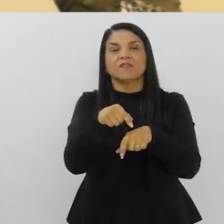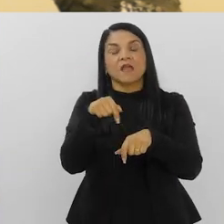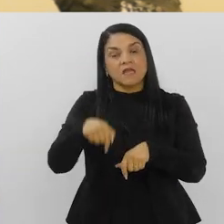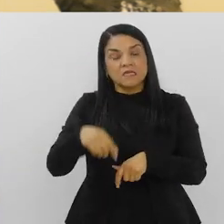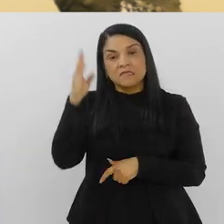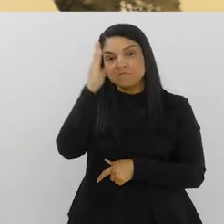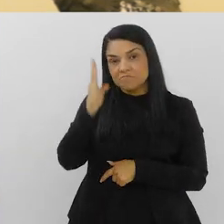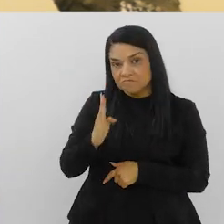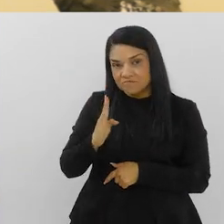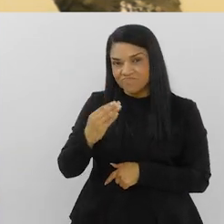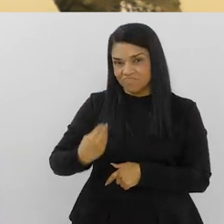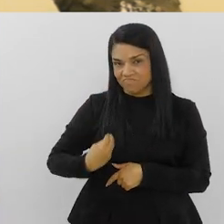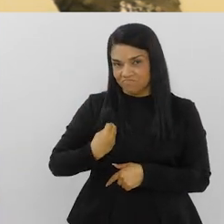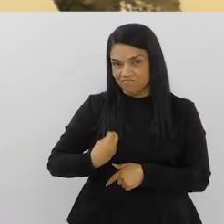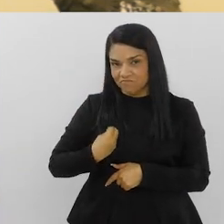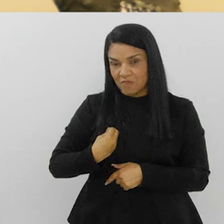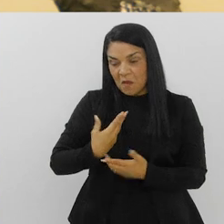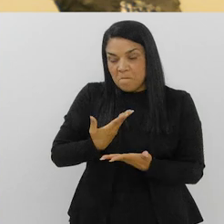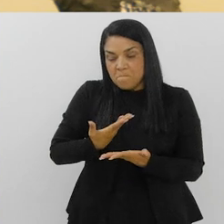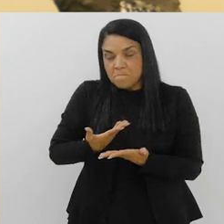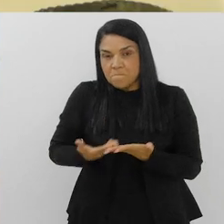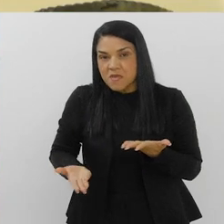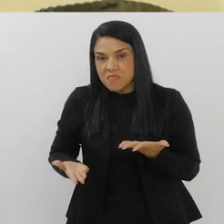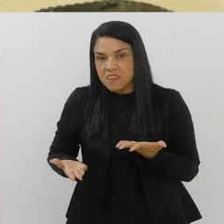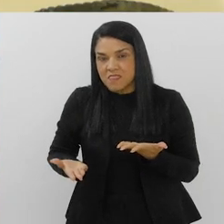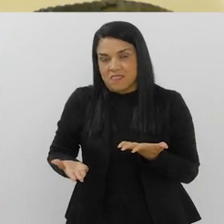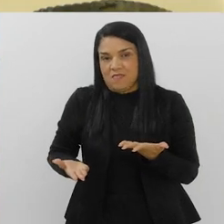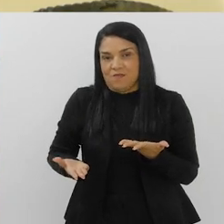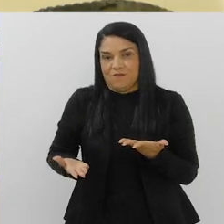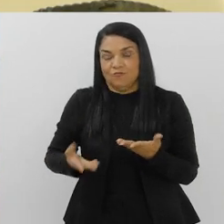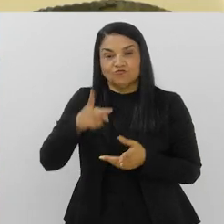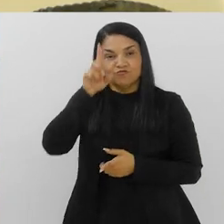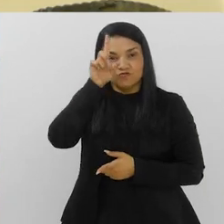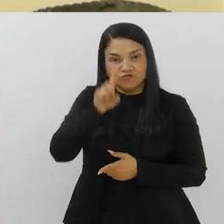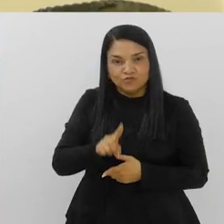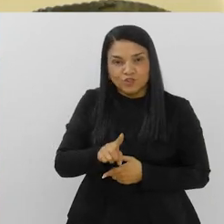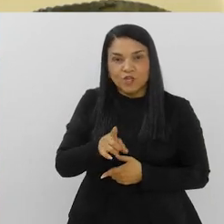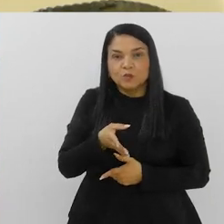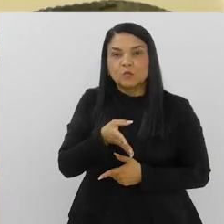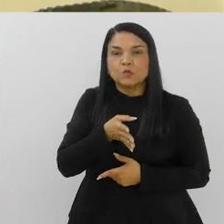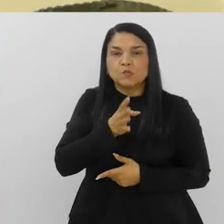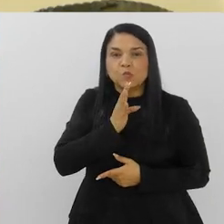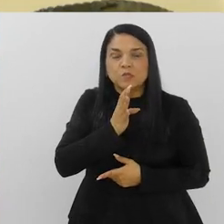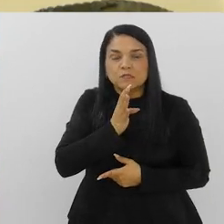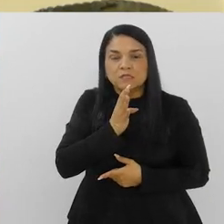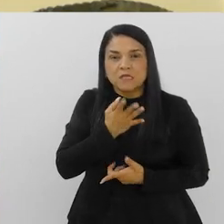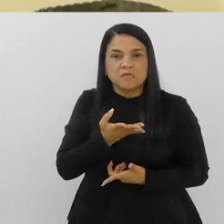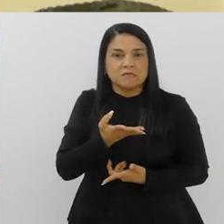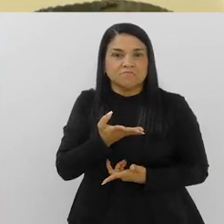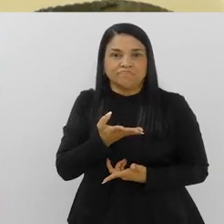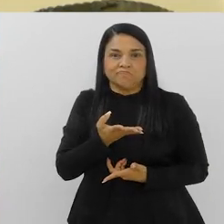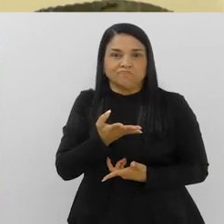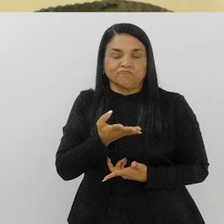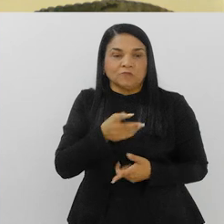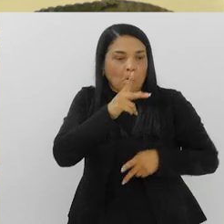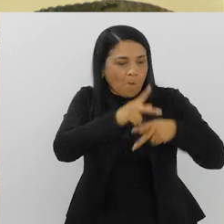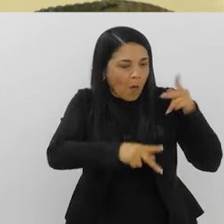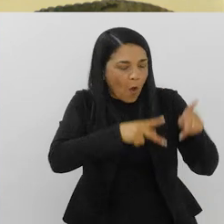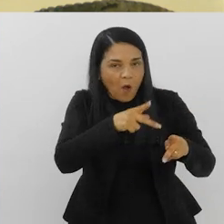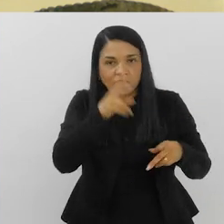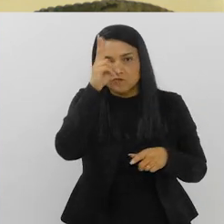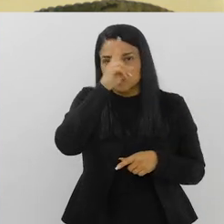live in a country where we lost, we lost the right of the history